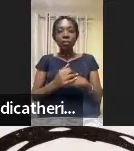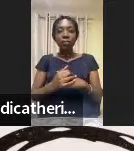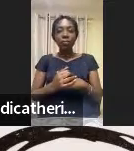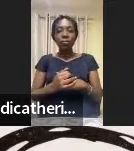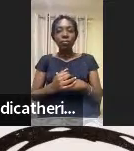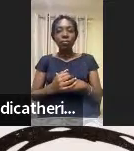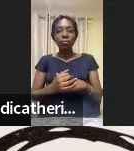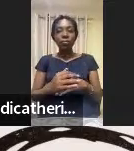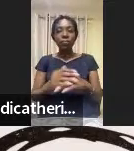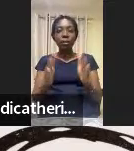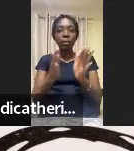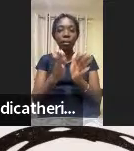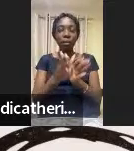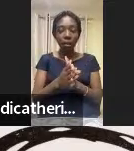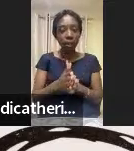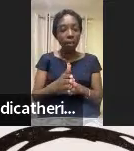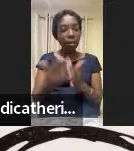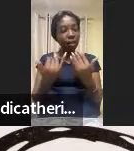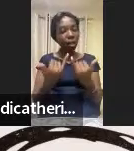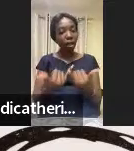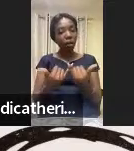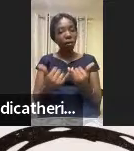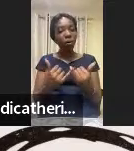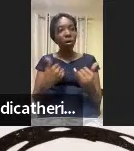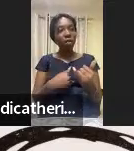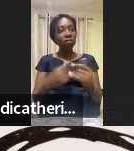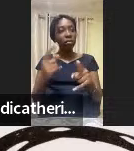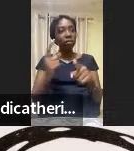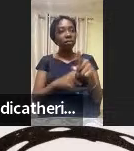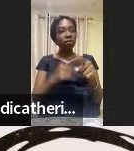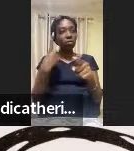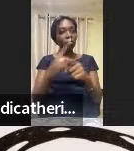Grace, nowadays, we at the disposal of